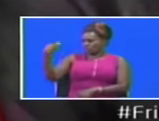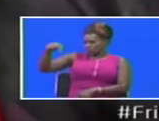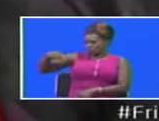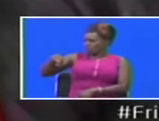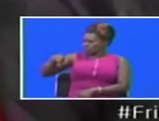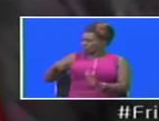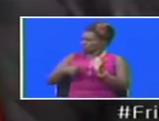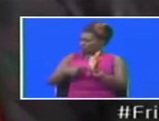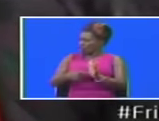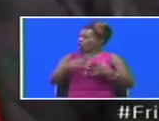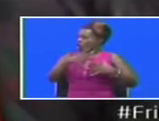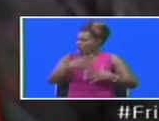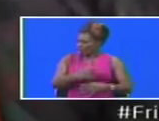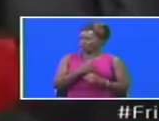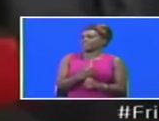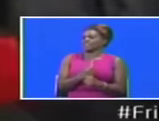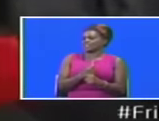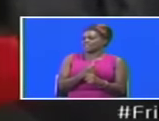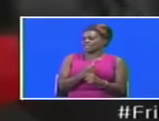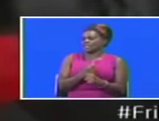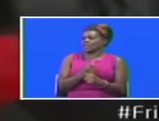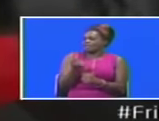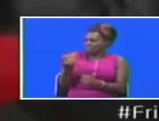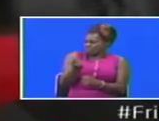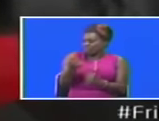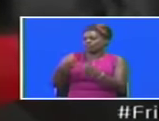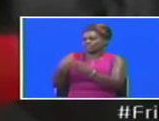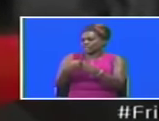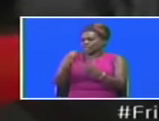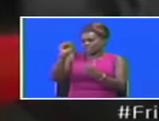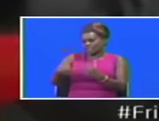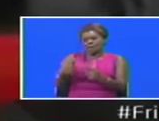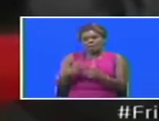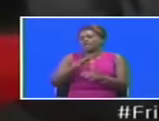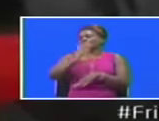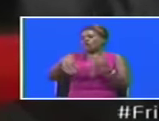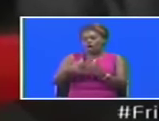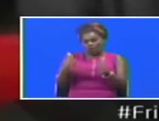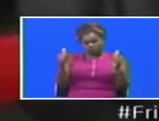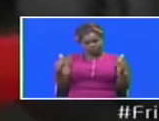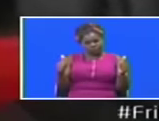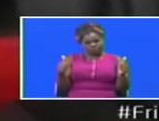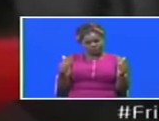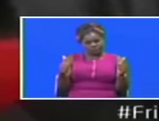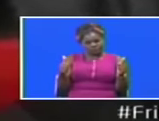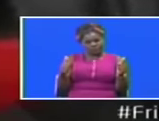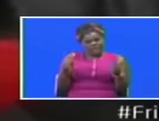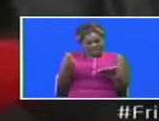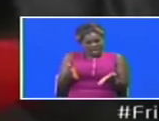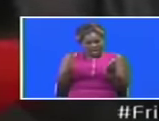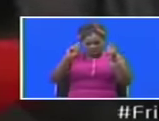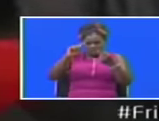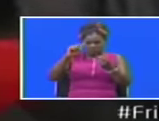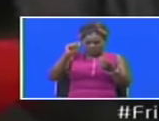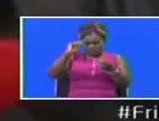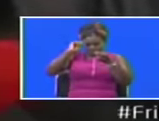you had exuded a lot of confidence that despite a few challenges, all would go on well. What has informed this decision